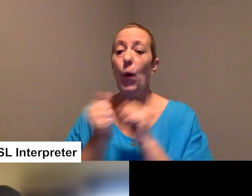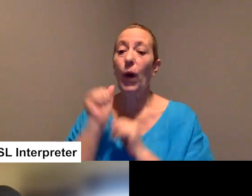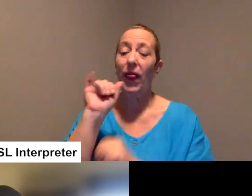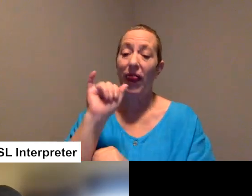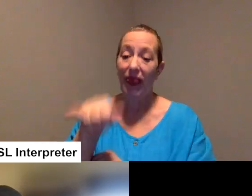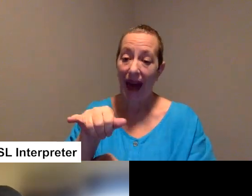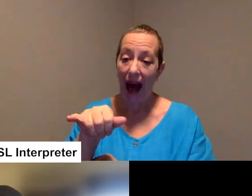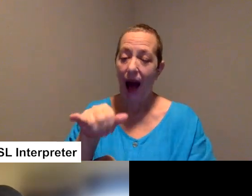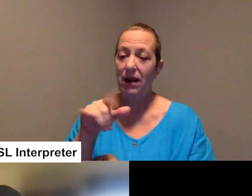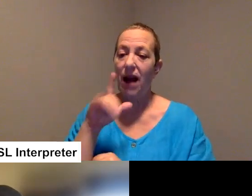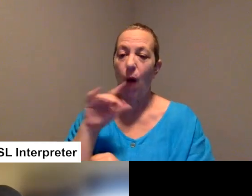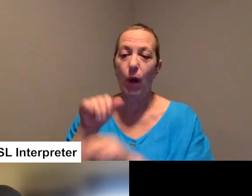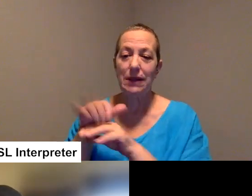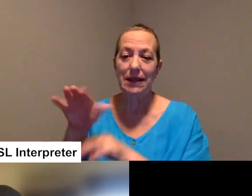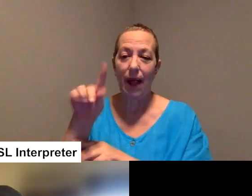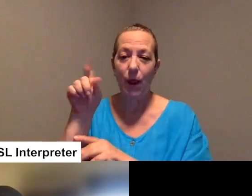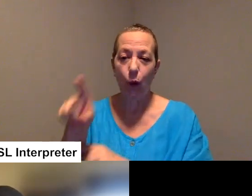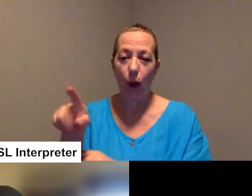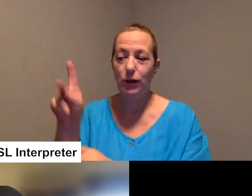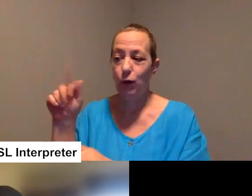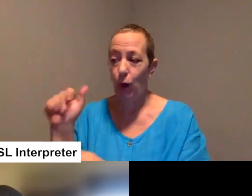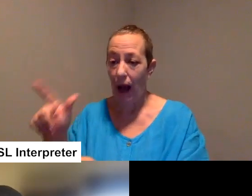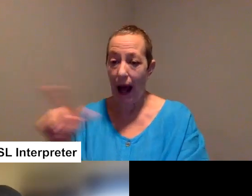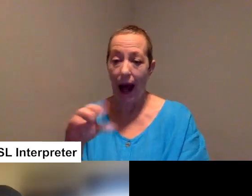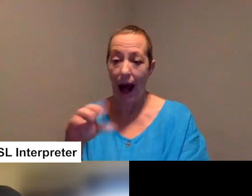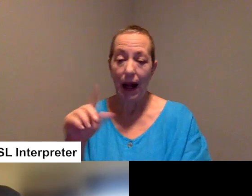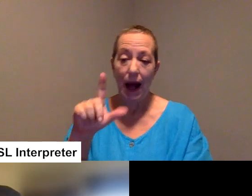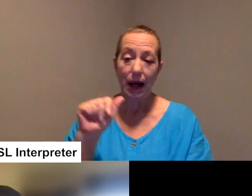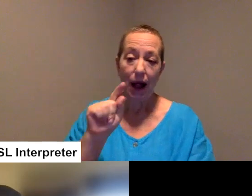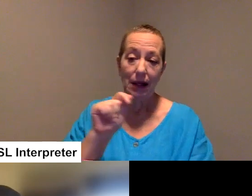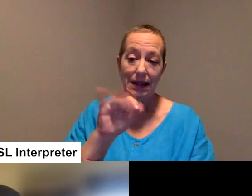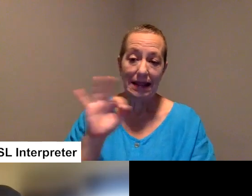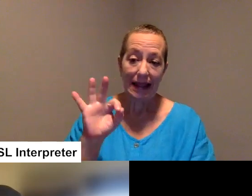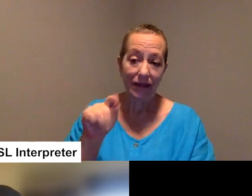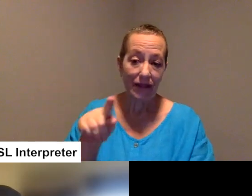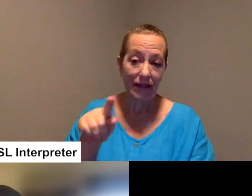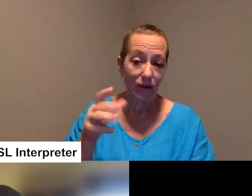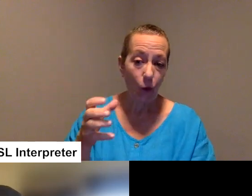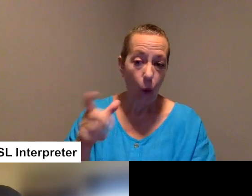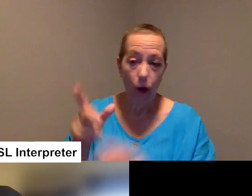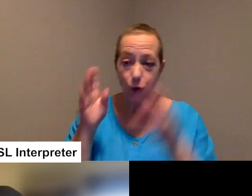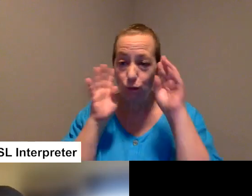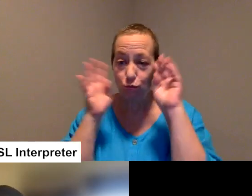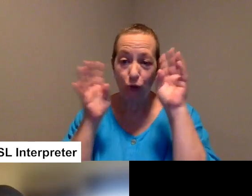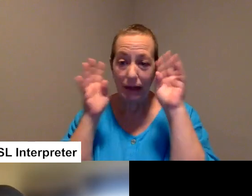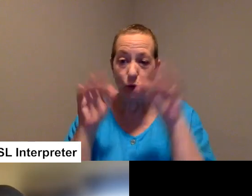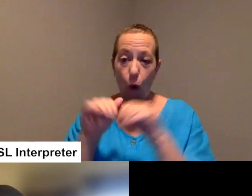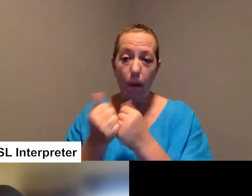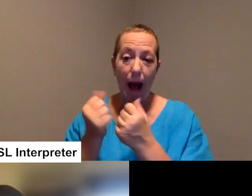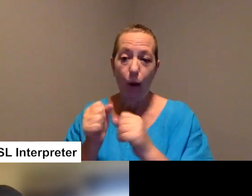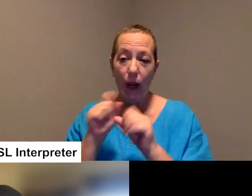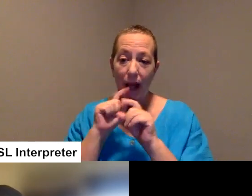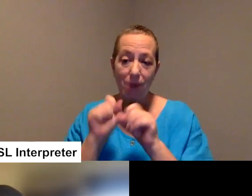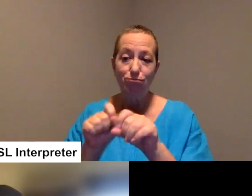those questions on to Cal. Lateef, if you want to brainstorm ways that we could get some responses out to